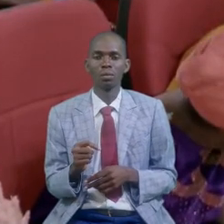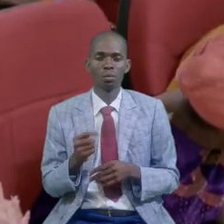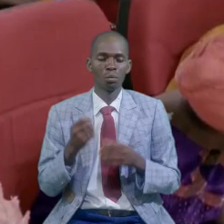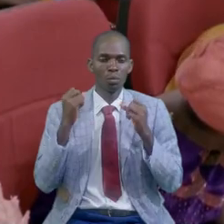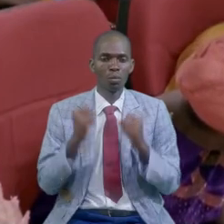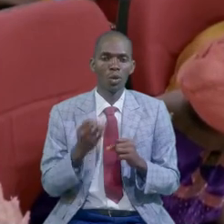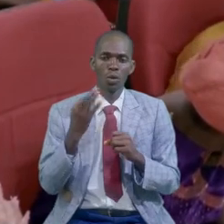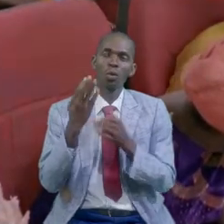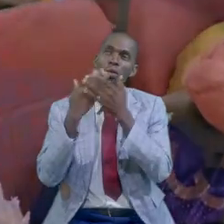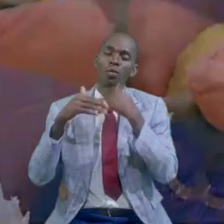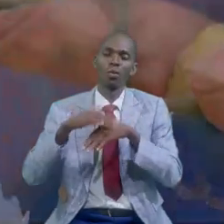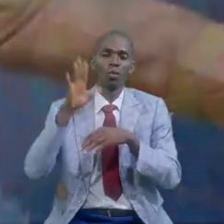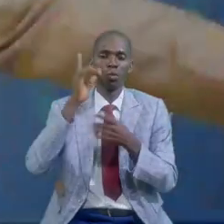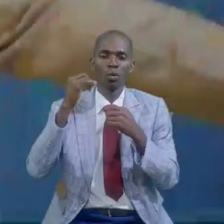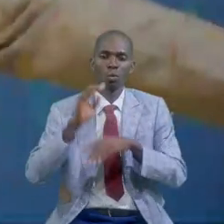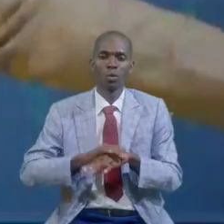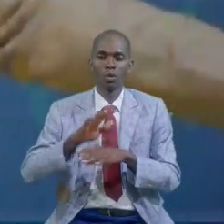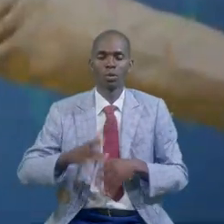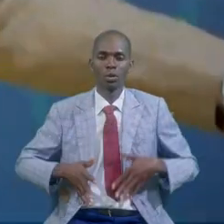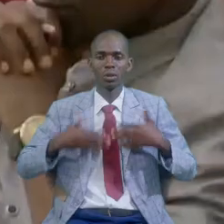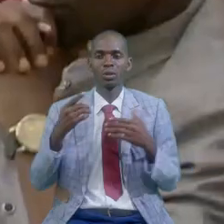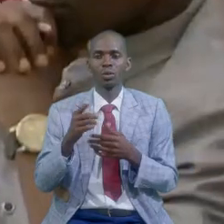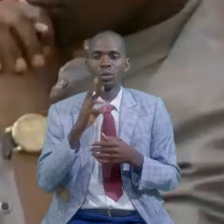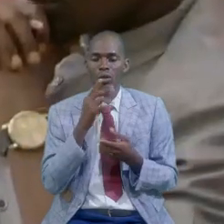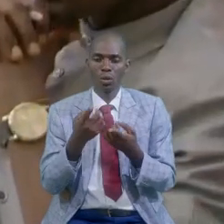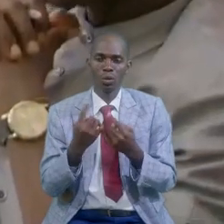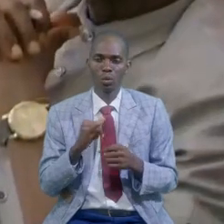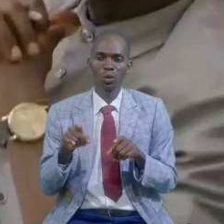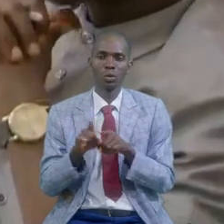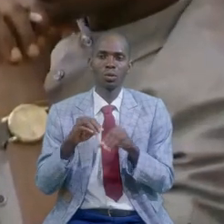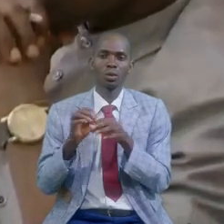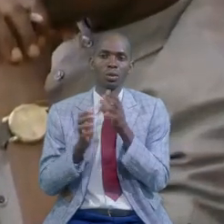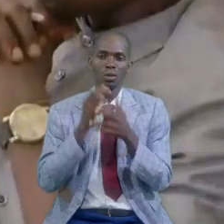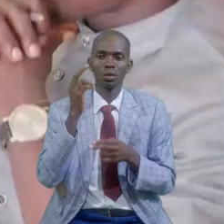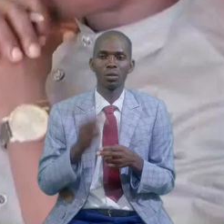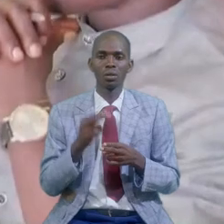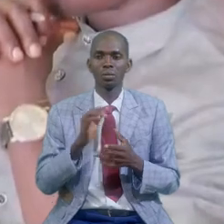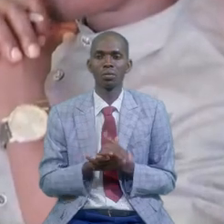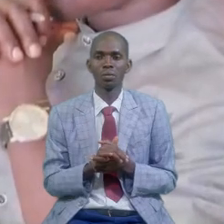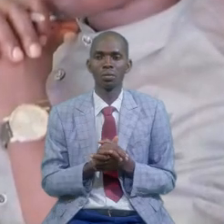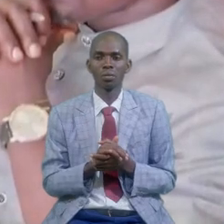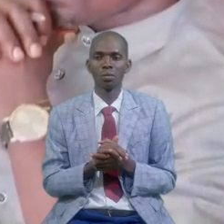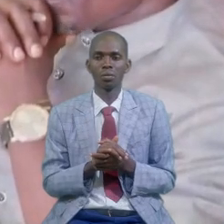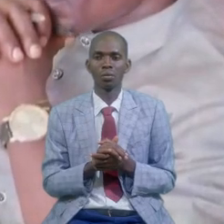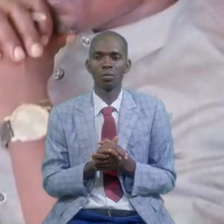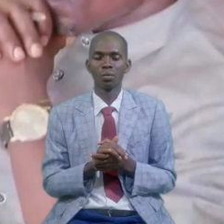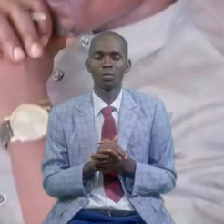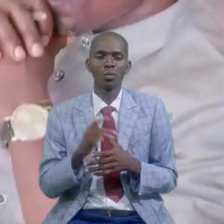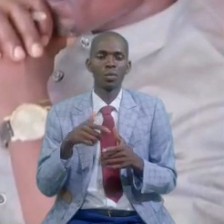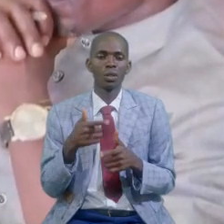heaven will come upon your life. You are coming over on dry ground. Then in